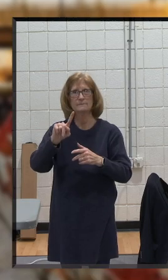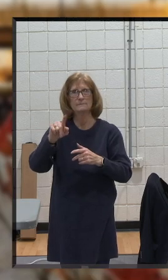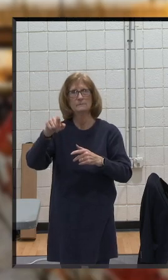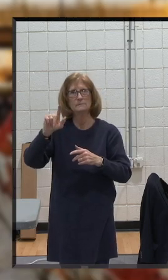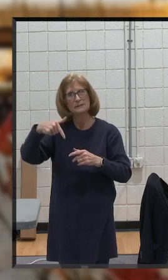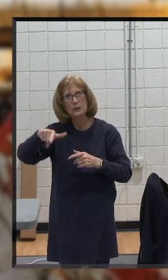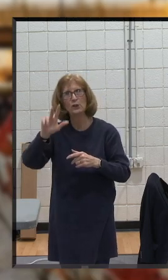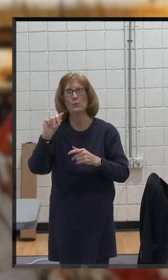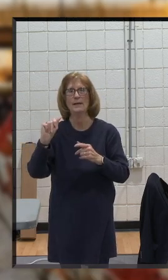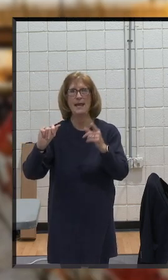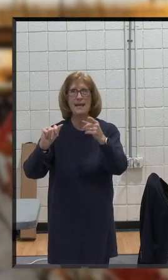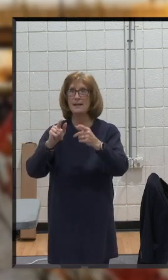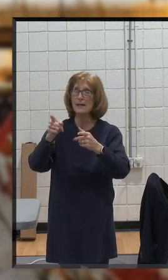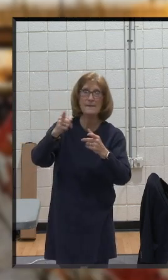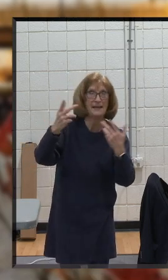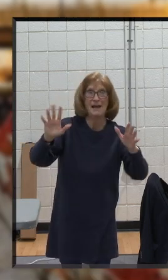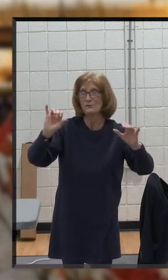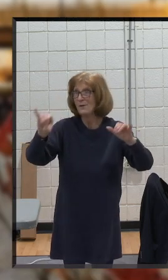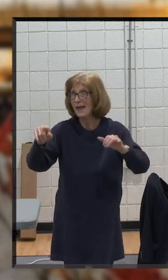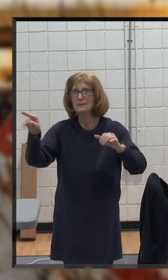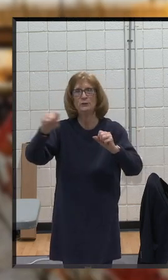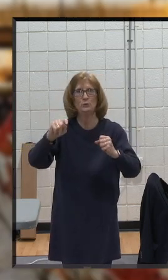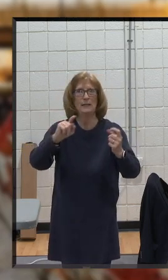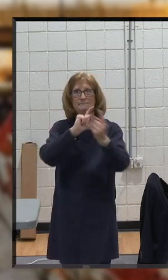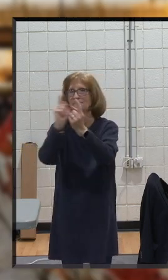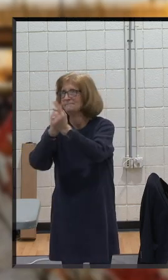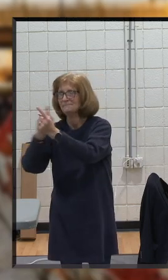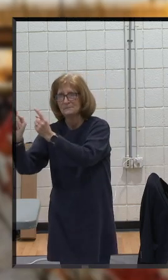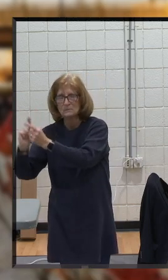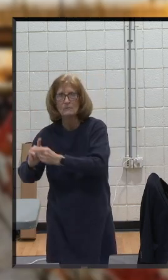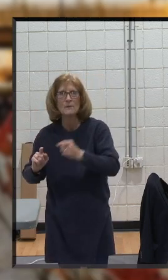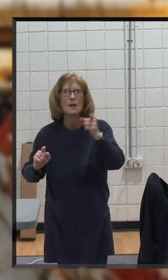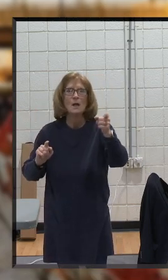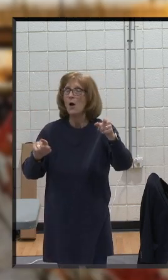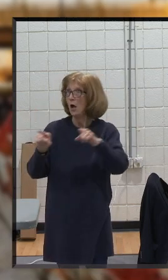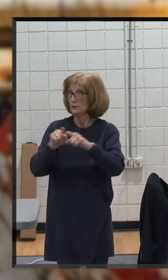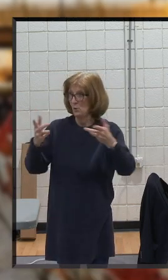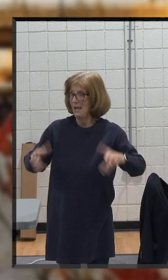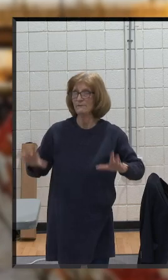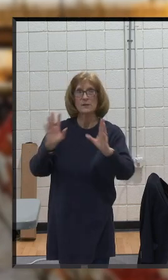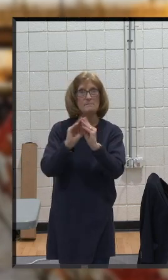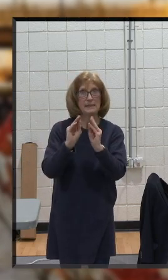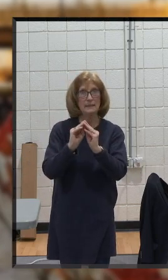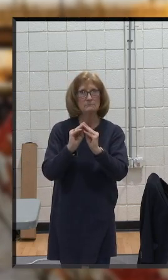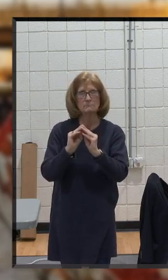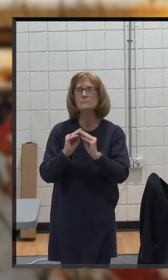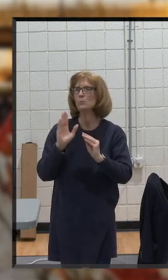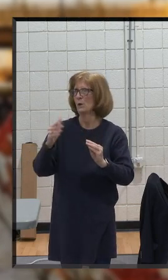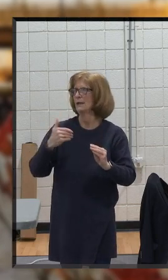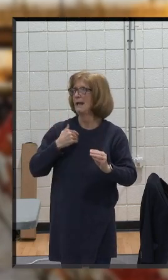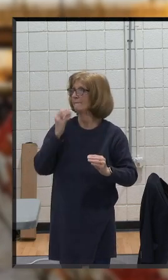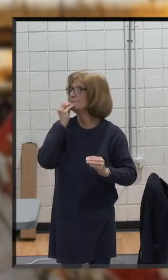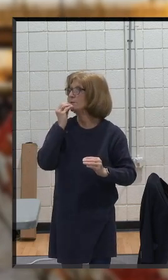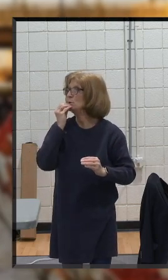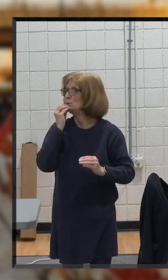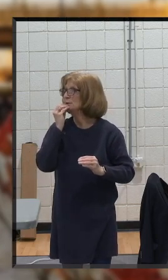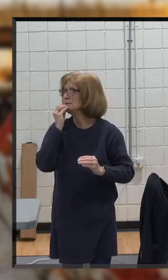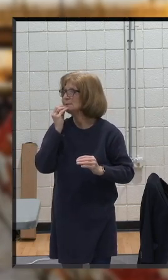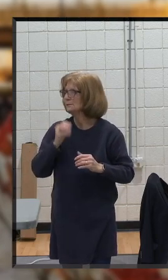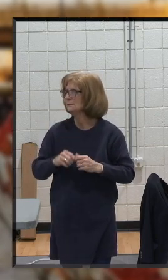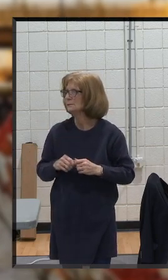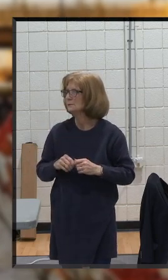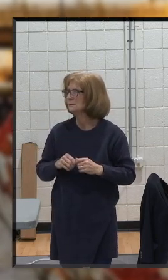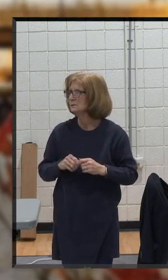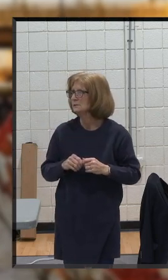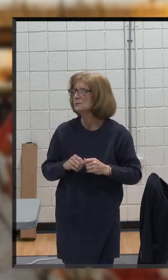said, the resource fair. And we'll also have food available after the meeting. Want to be